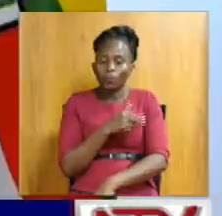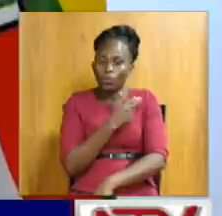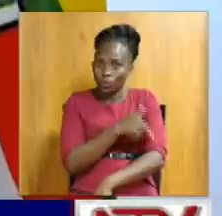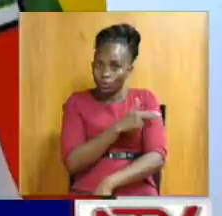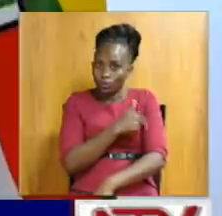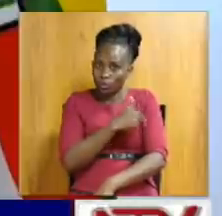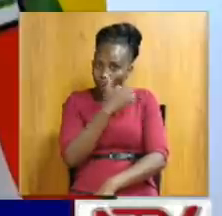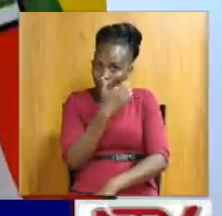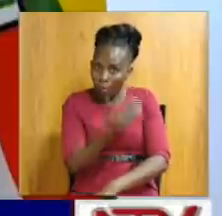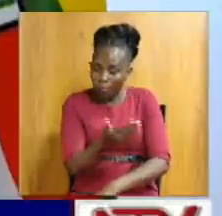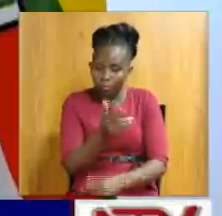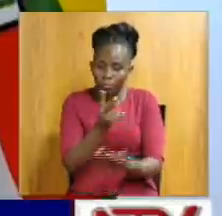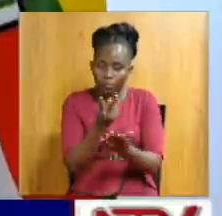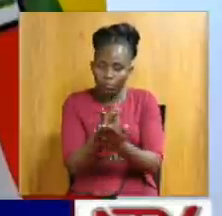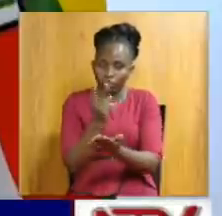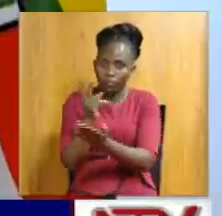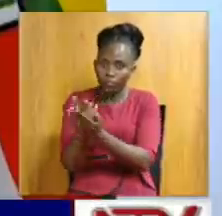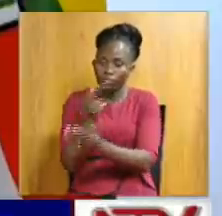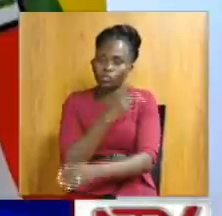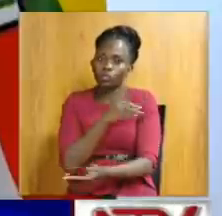where all doctors are,